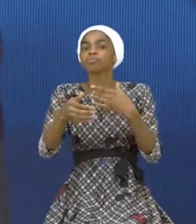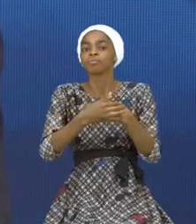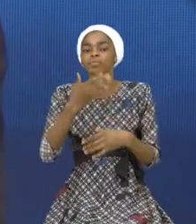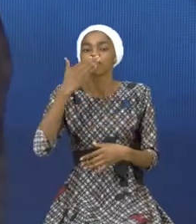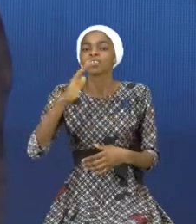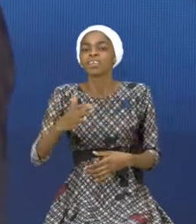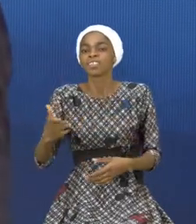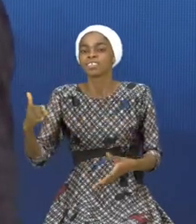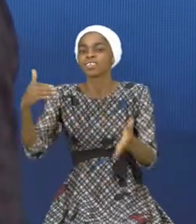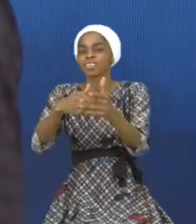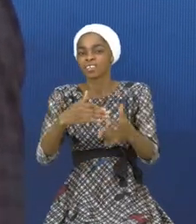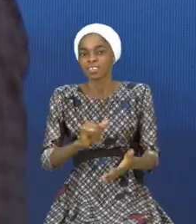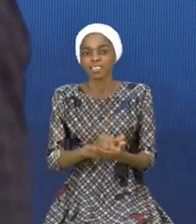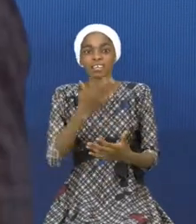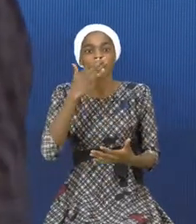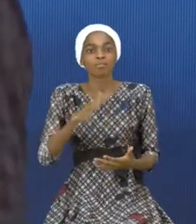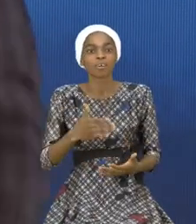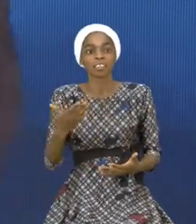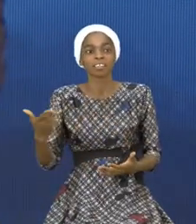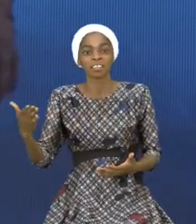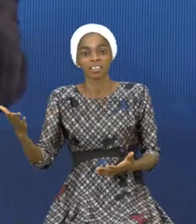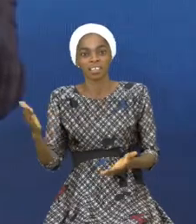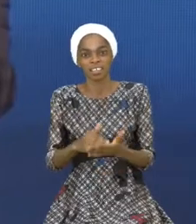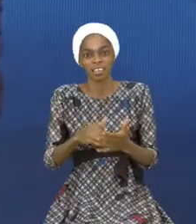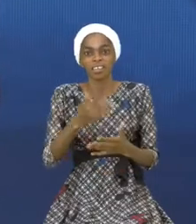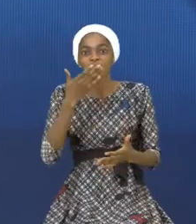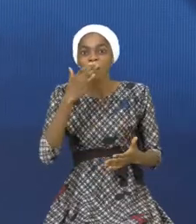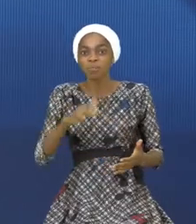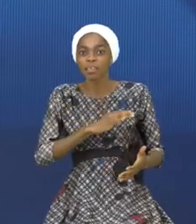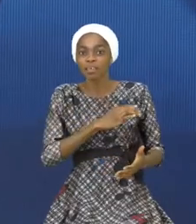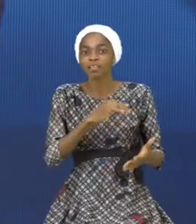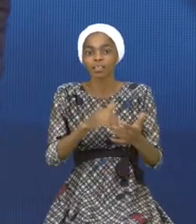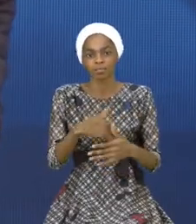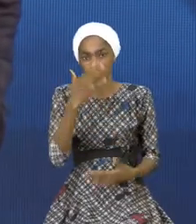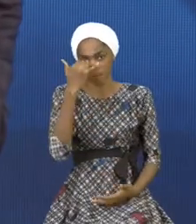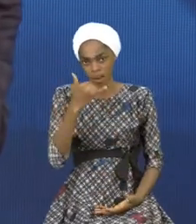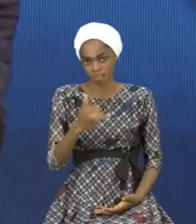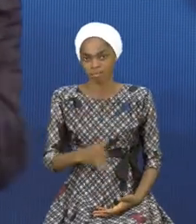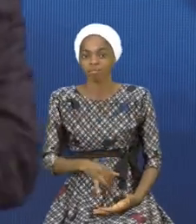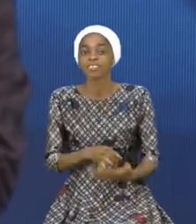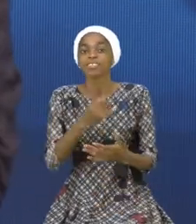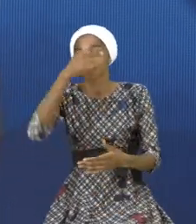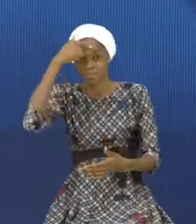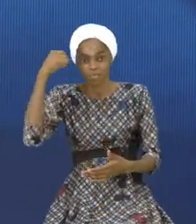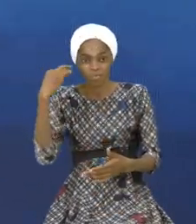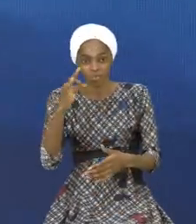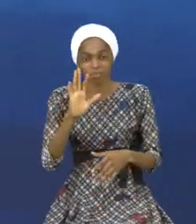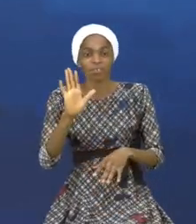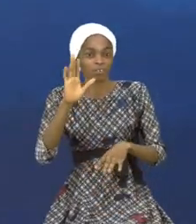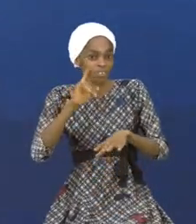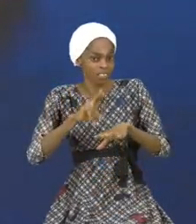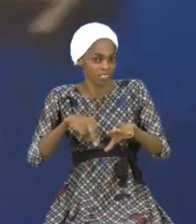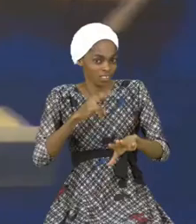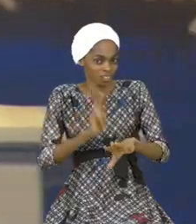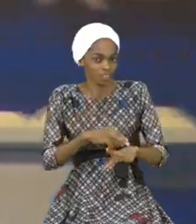thing, evil thing, bad character. Why? Your nature. By nature, it's like